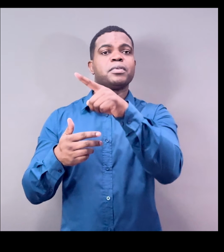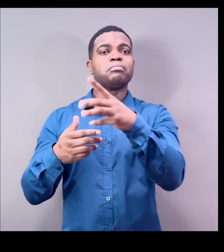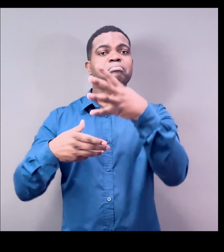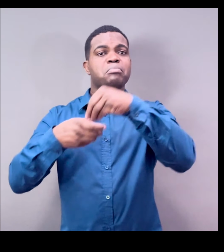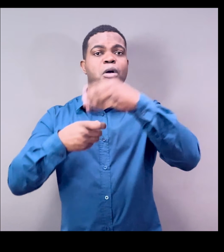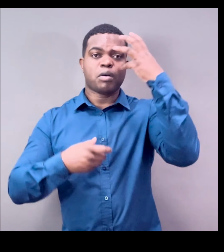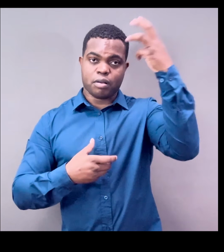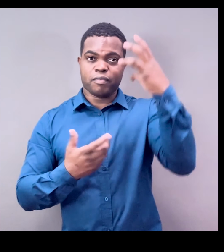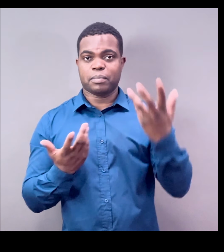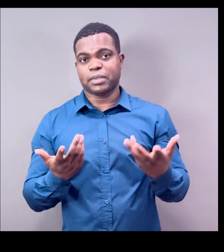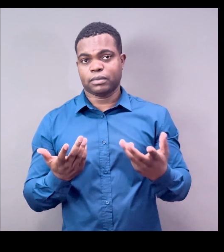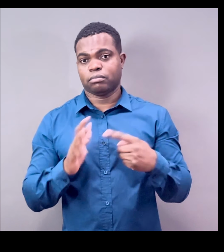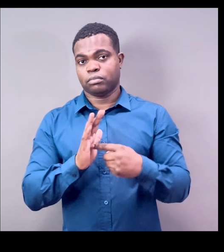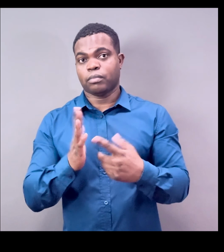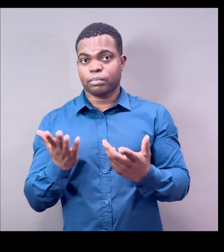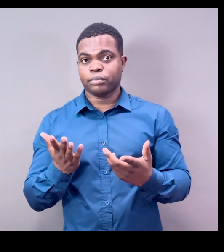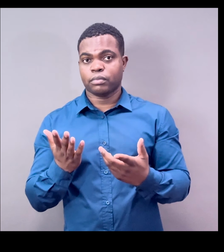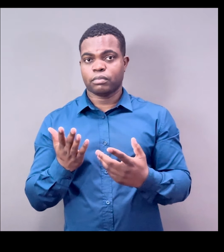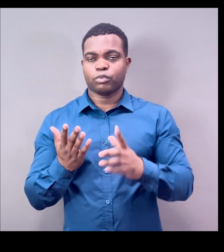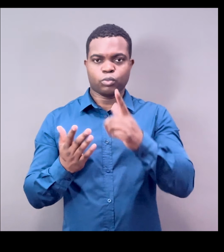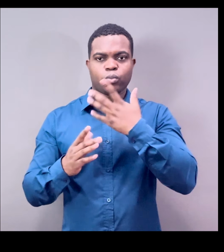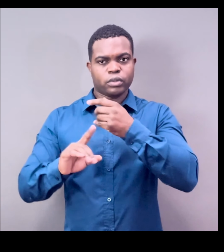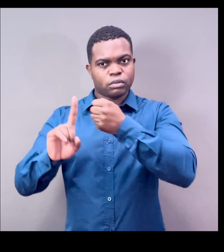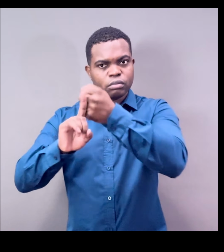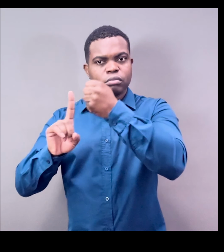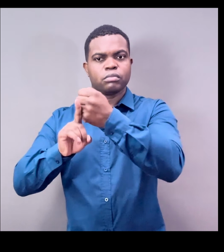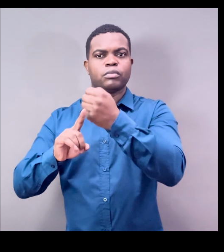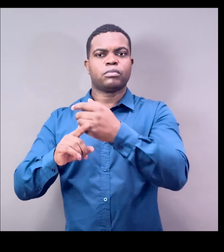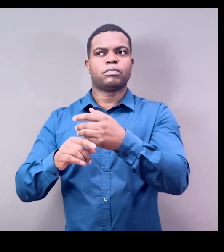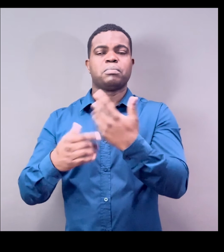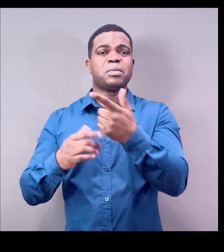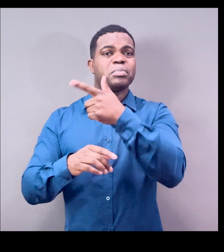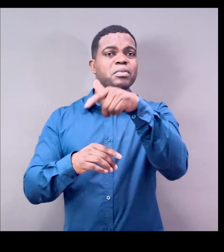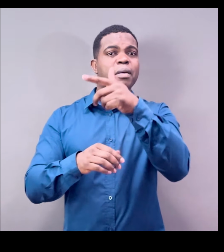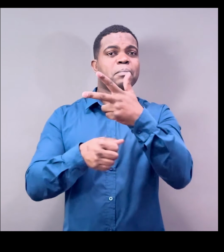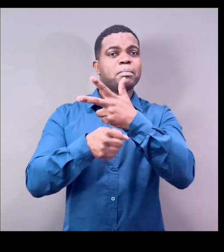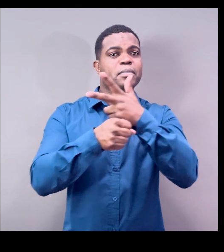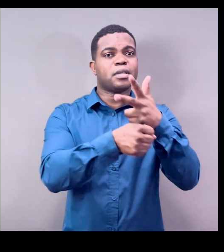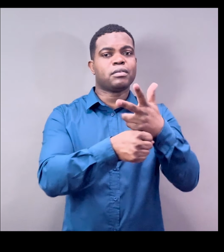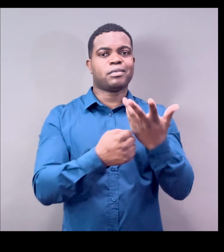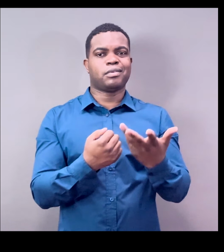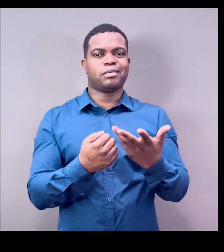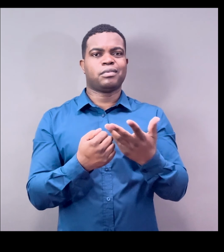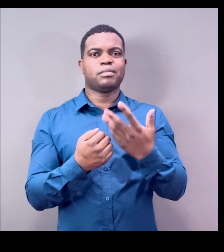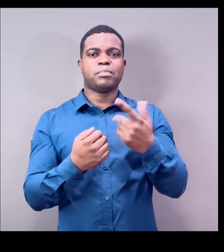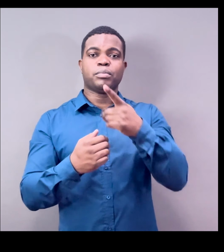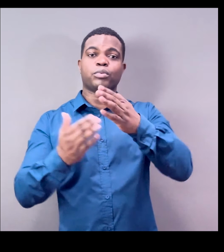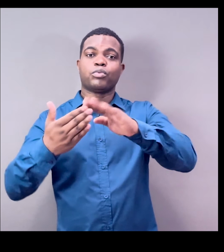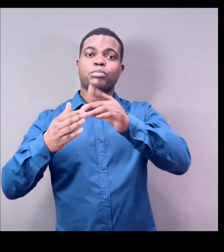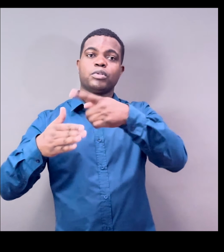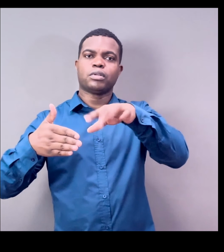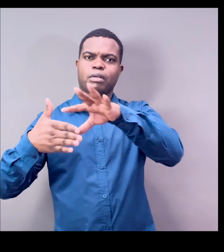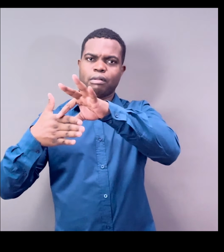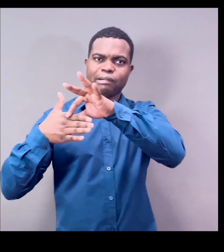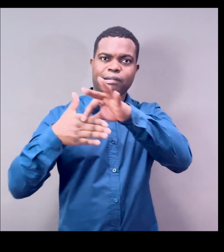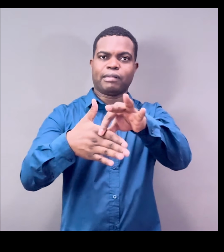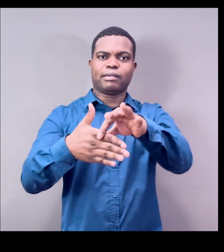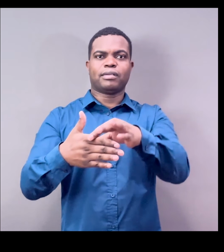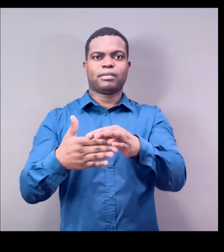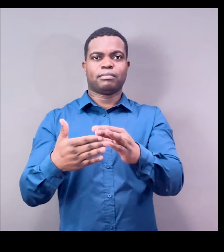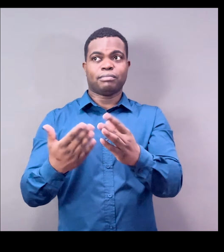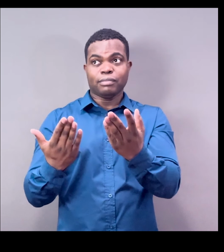stakeholders, who are the government, the media, the head of community, they fall